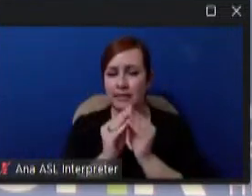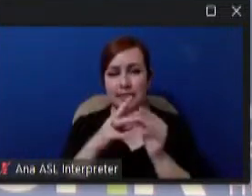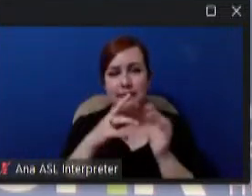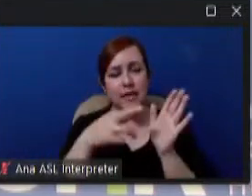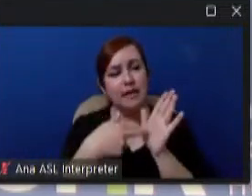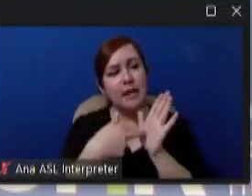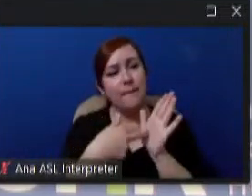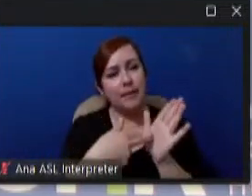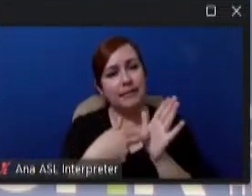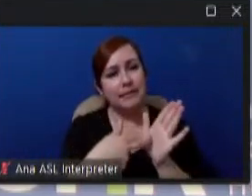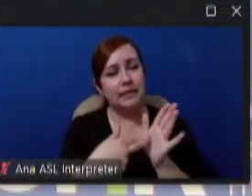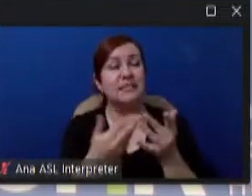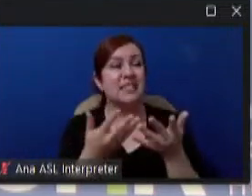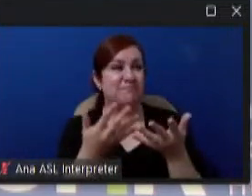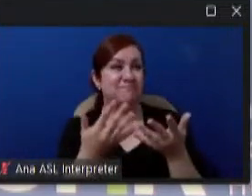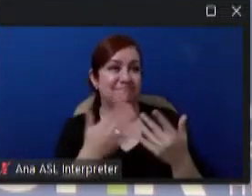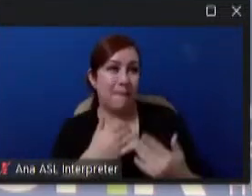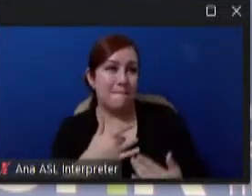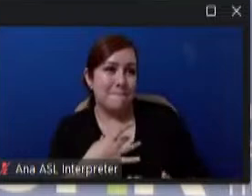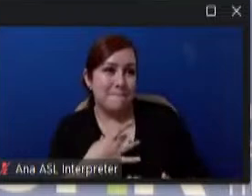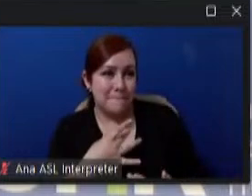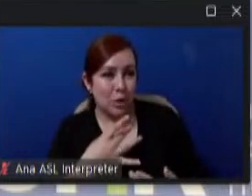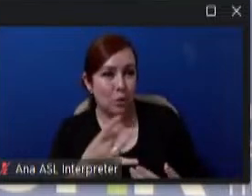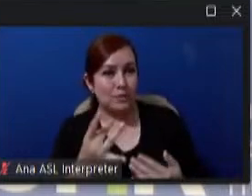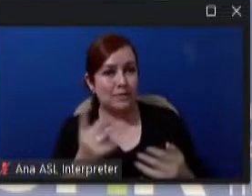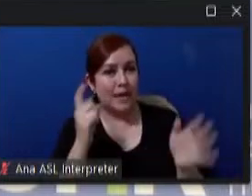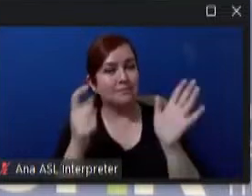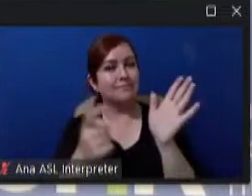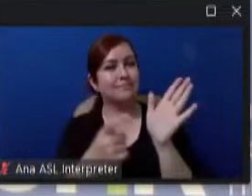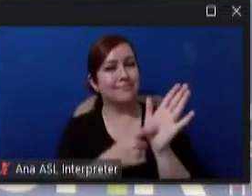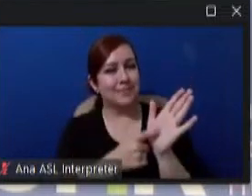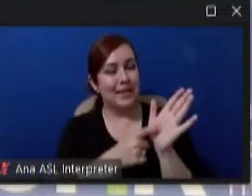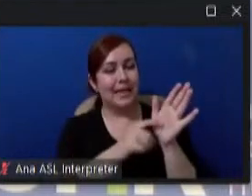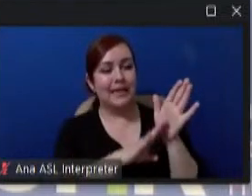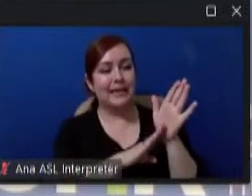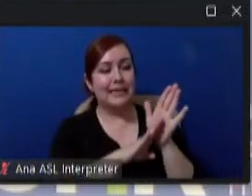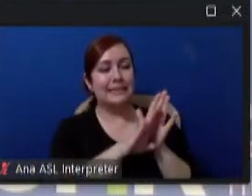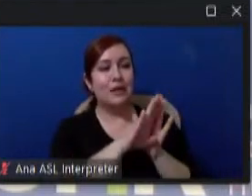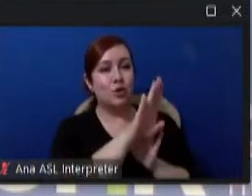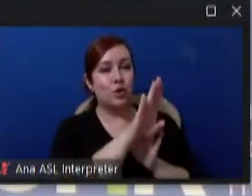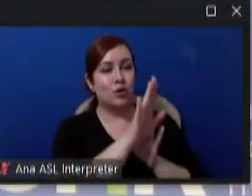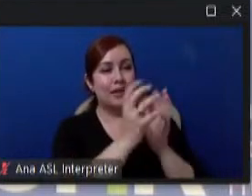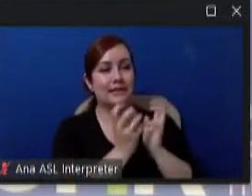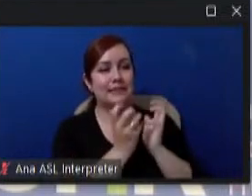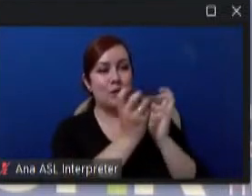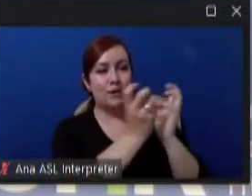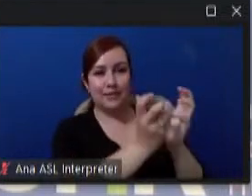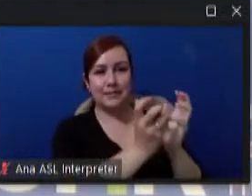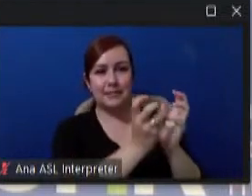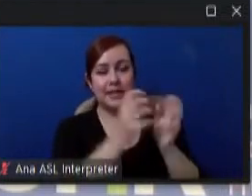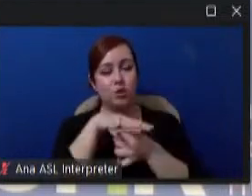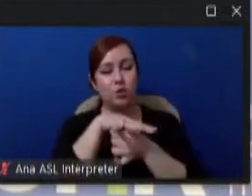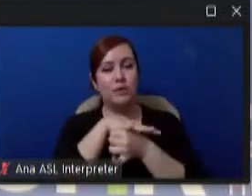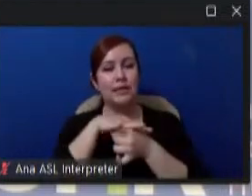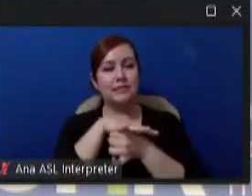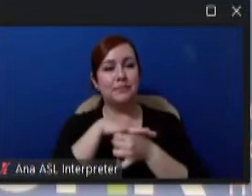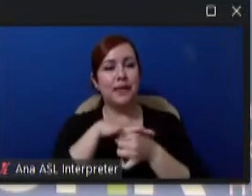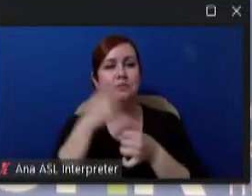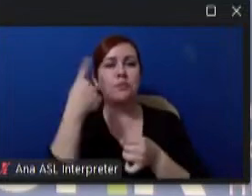In these sessions, the hearings represent, and I like to point this out in each hearing, this